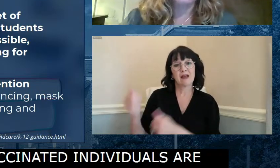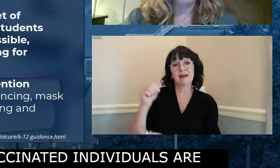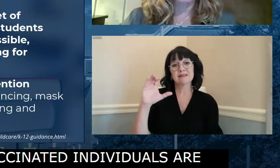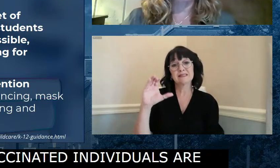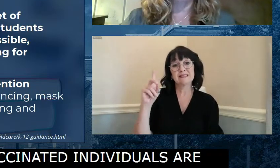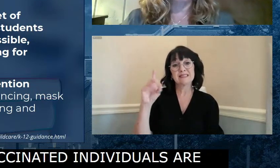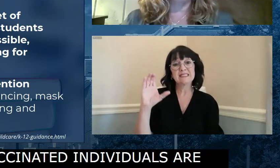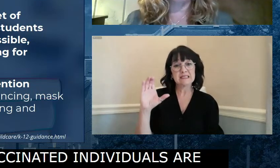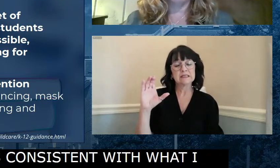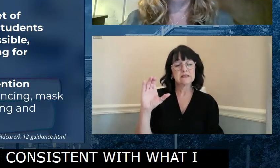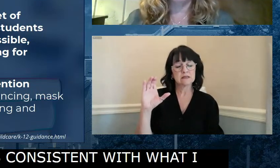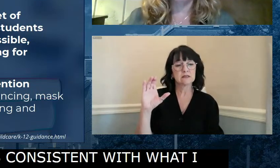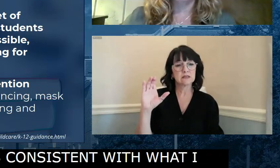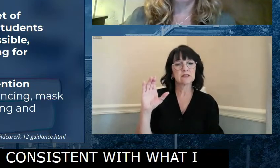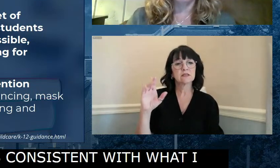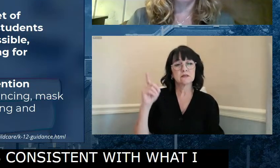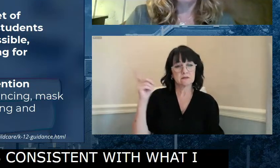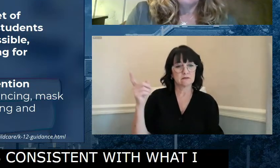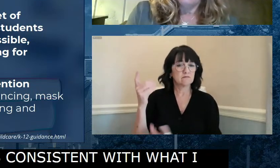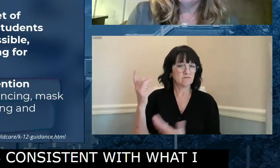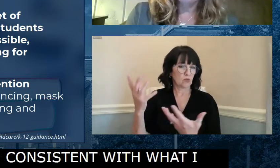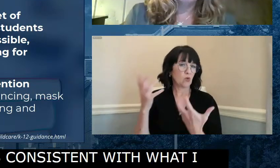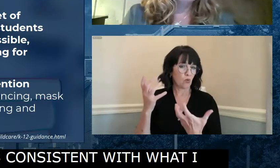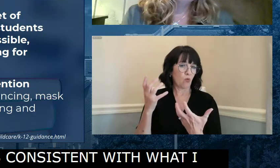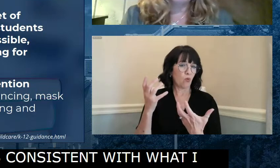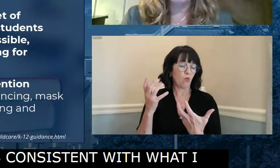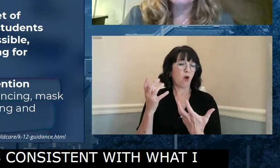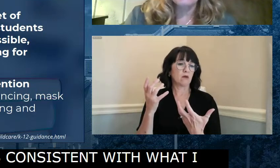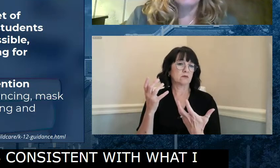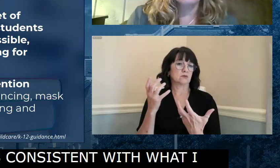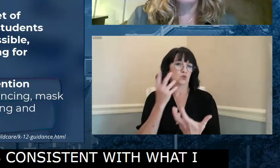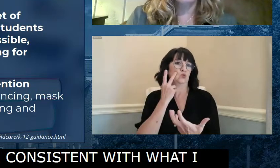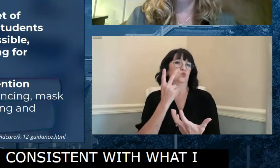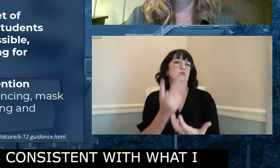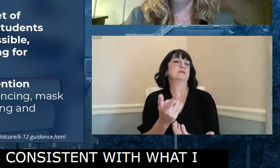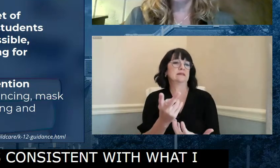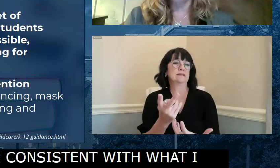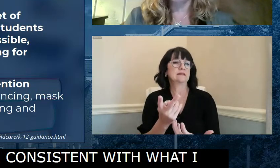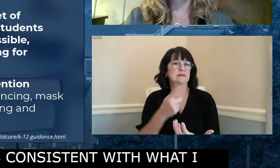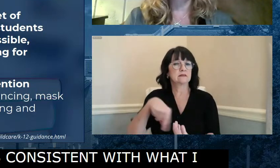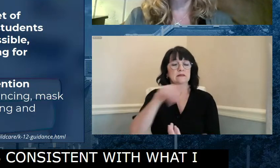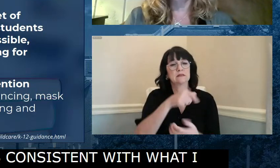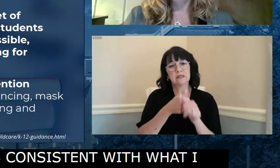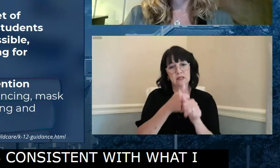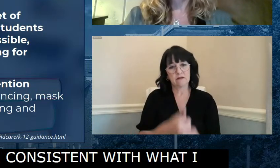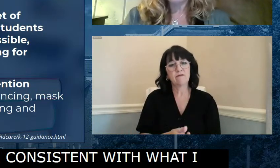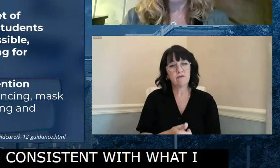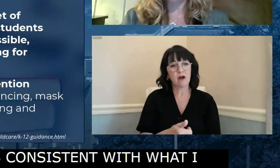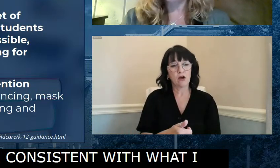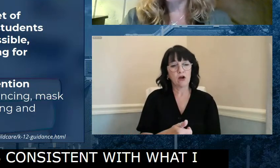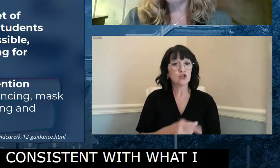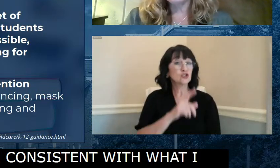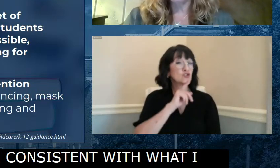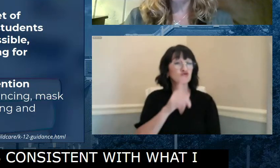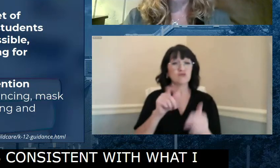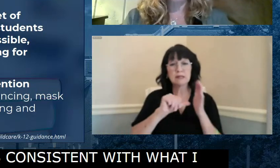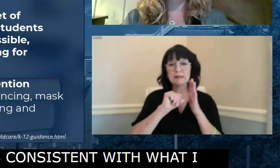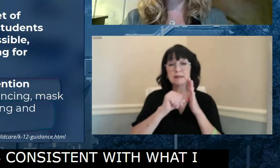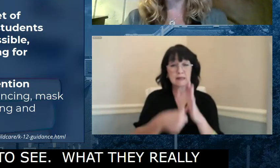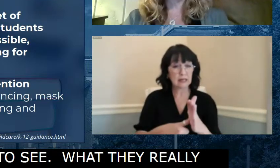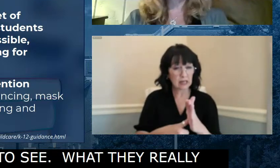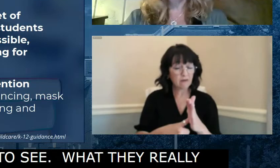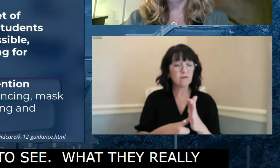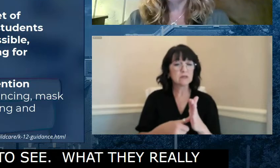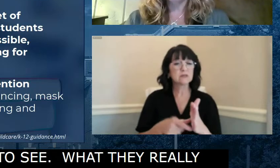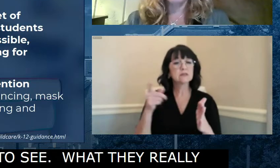all expected and hoped to see. And what they really highlight is the importance of layering these prevention